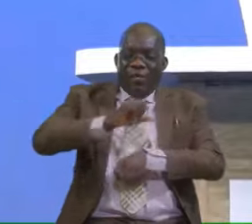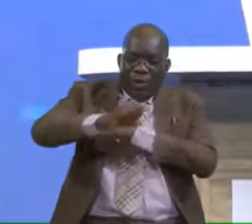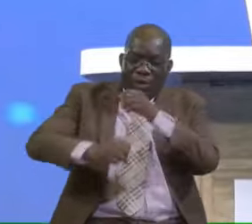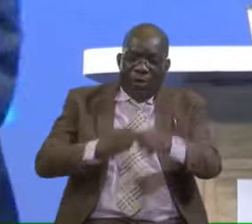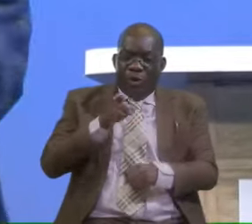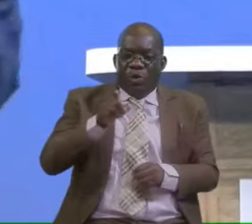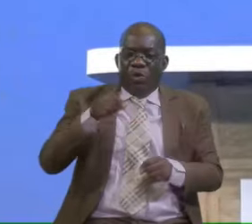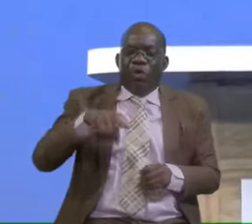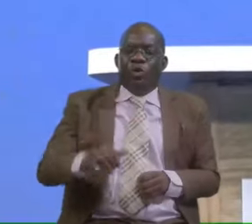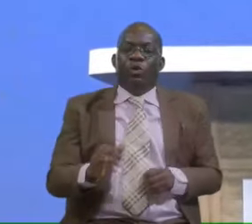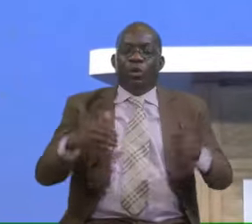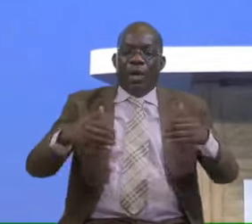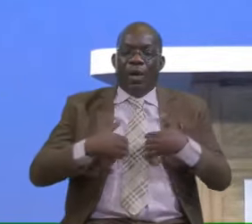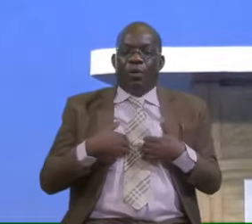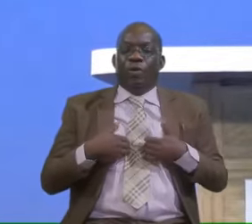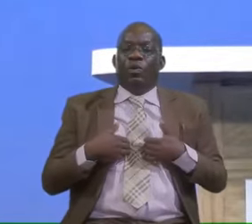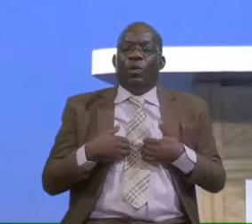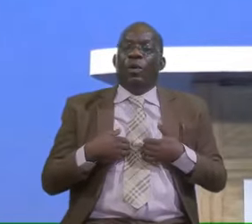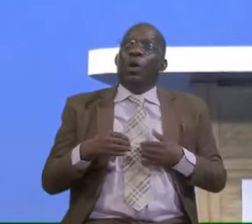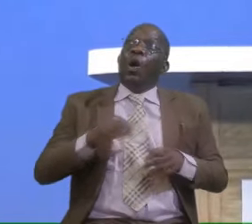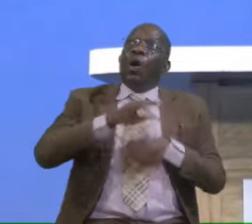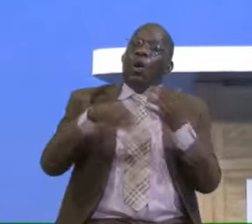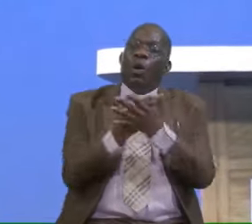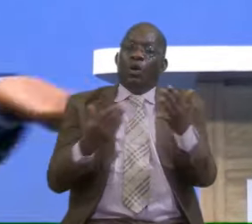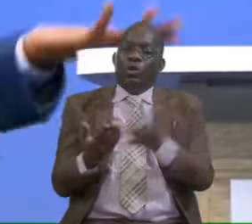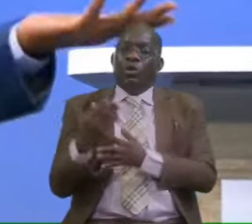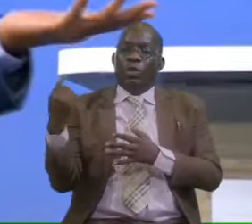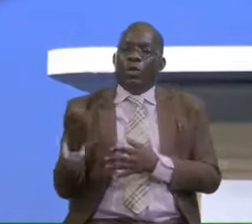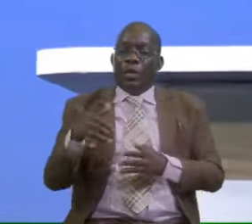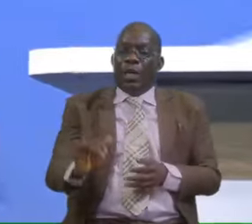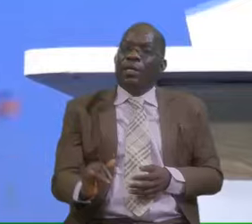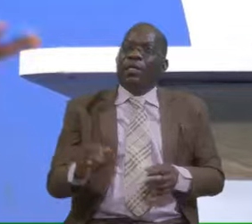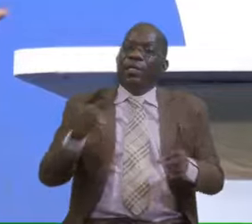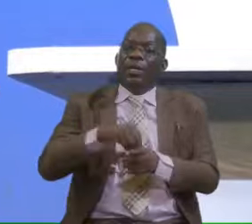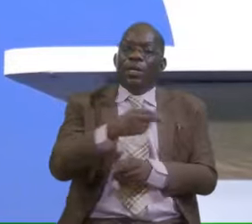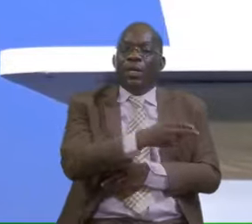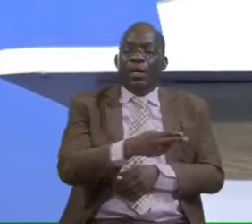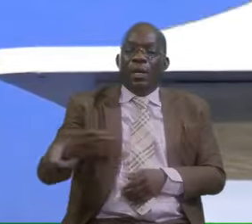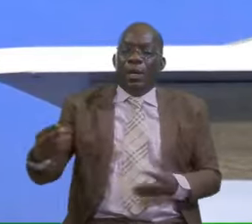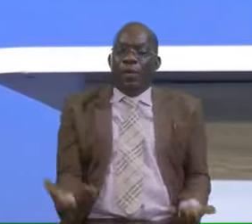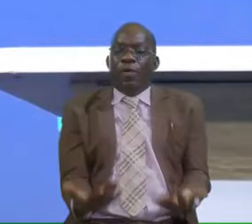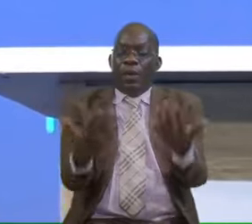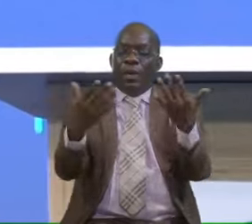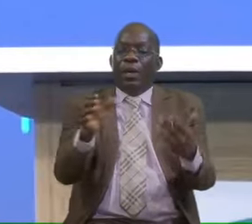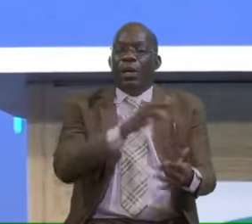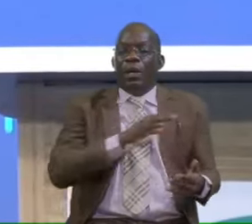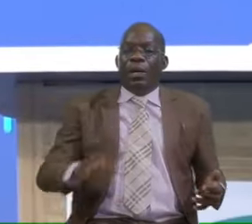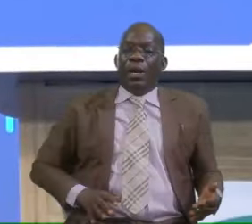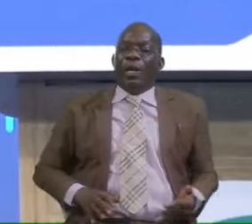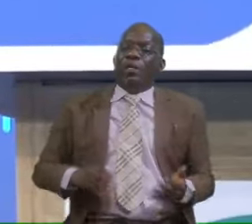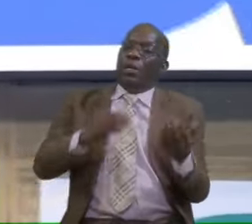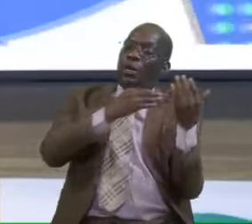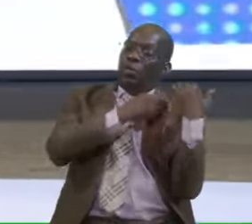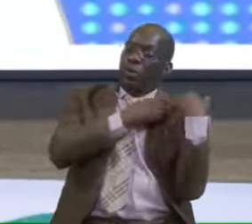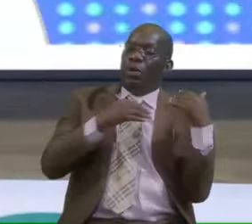all through eternity in hell fire, Christ bore everything. Then you